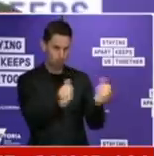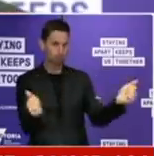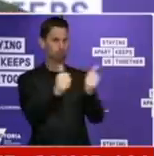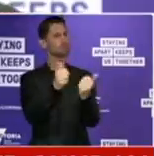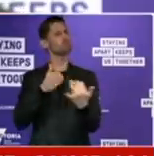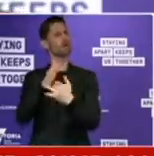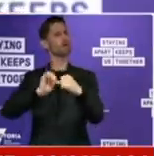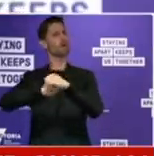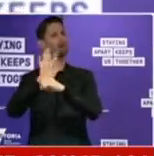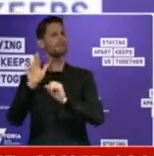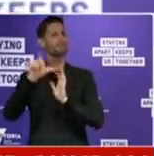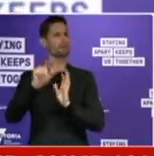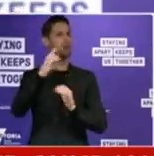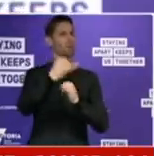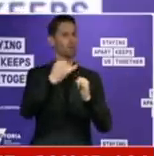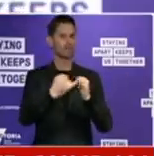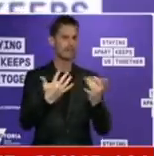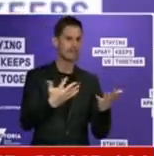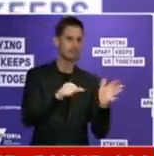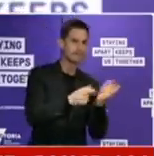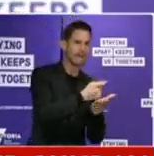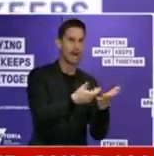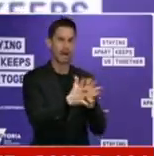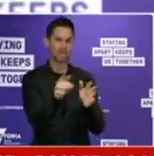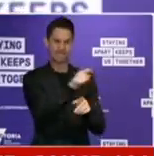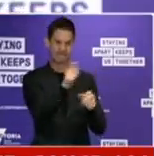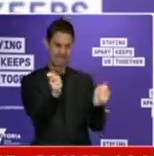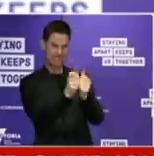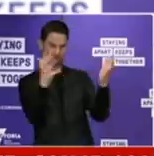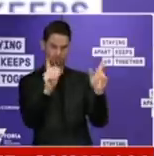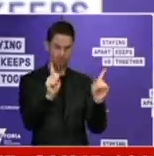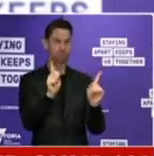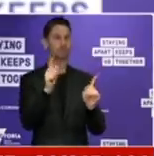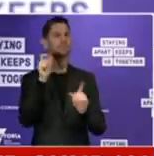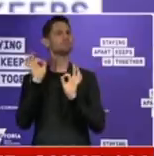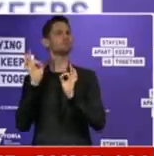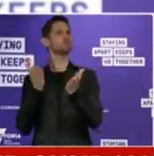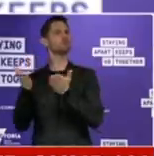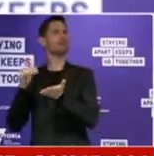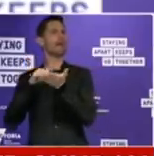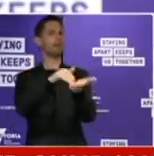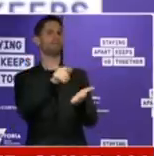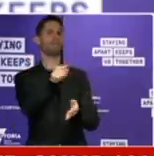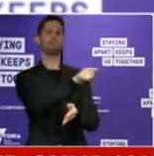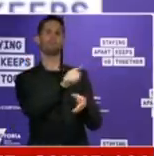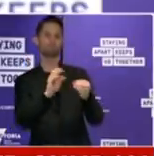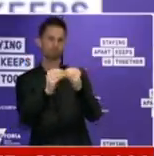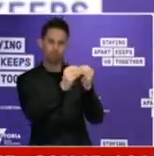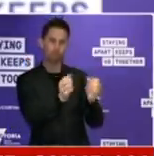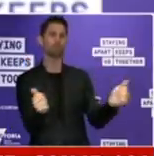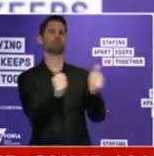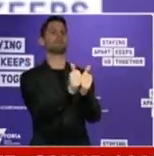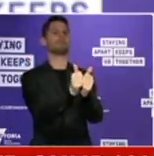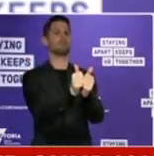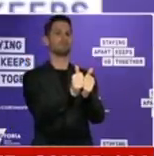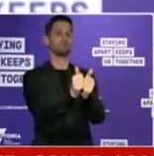with, and in the event that they need assistance, they can be assured that that assistance will be there to